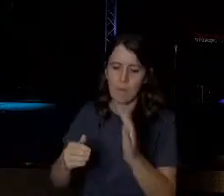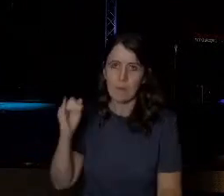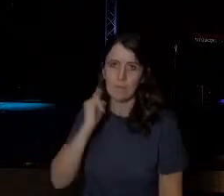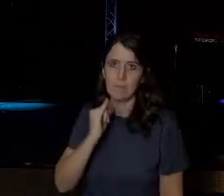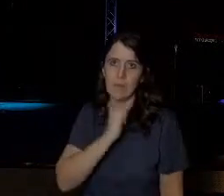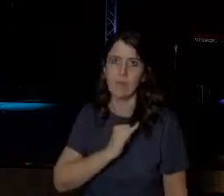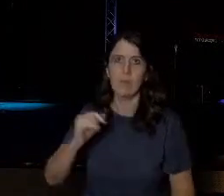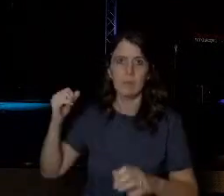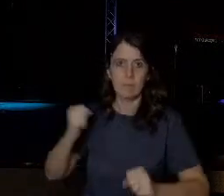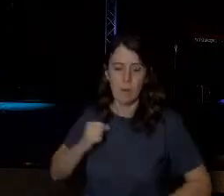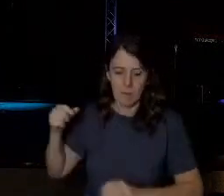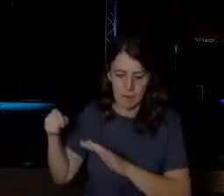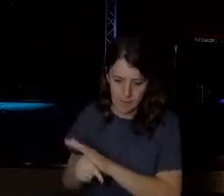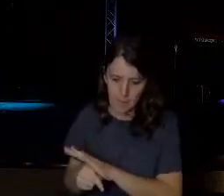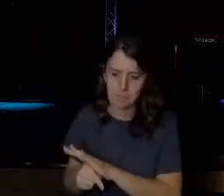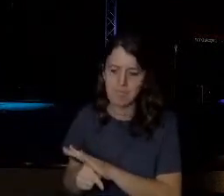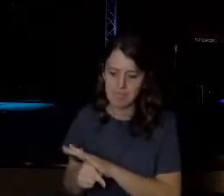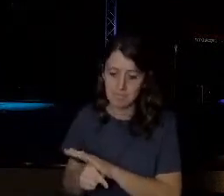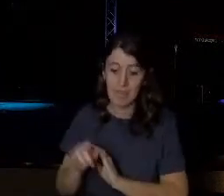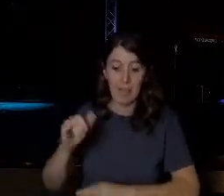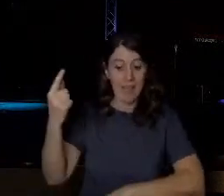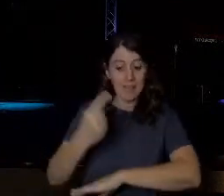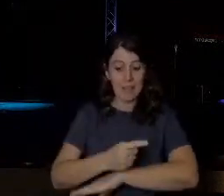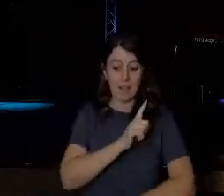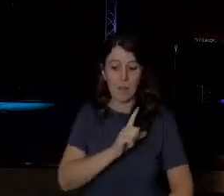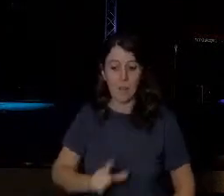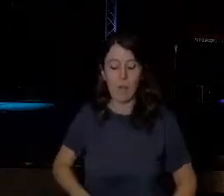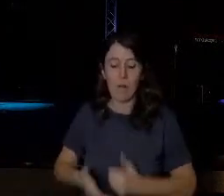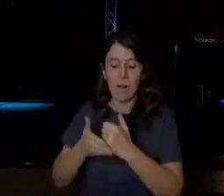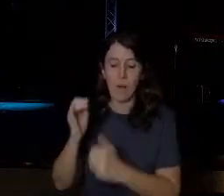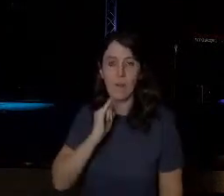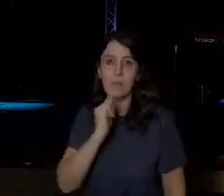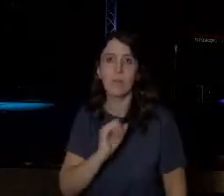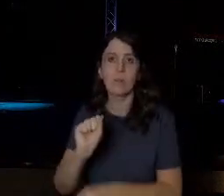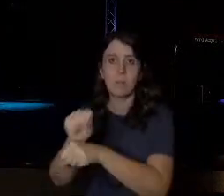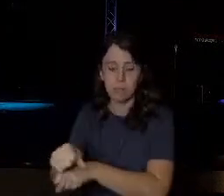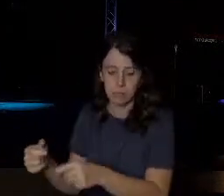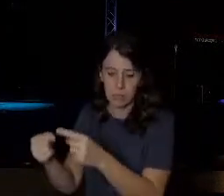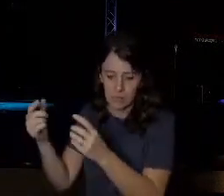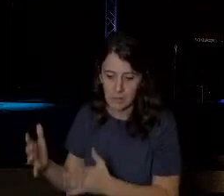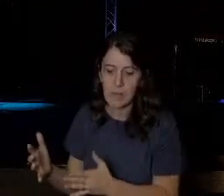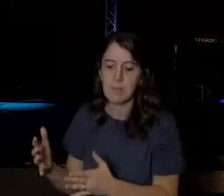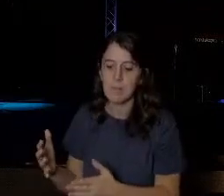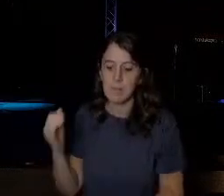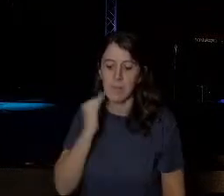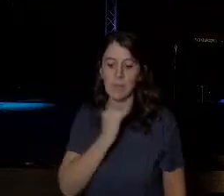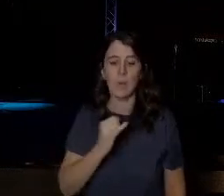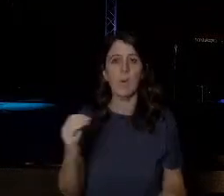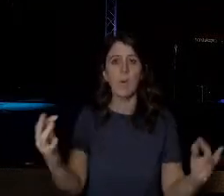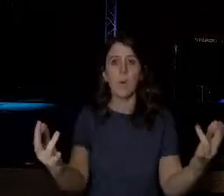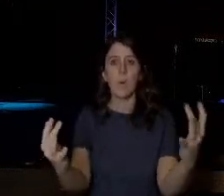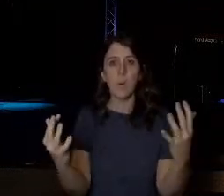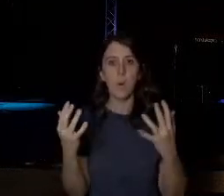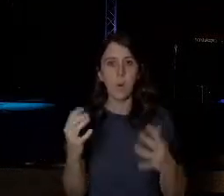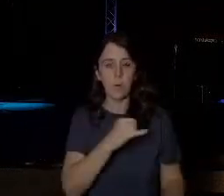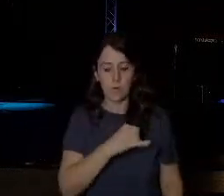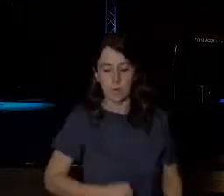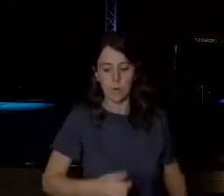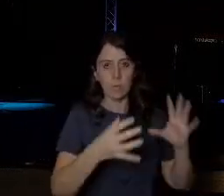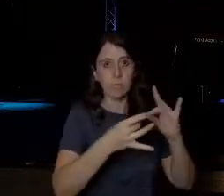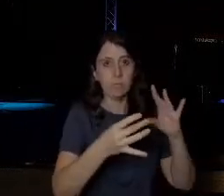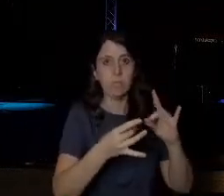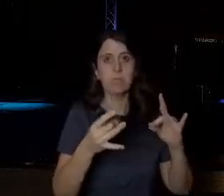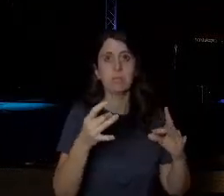Israelites. On that day, the Lord gave the Amorites over to Israel. Joshua said to the Lord in the presence of Israel,